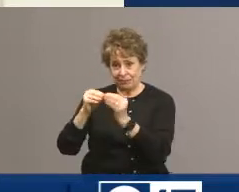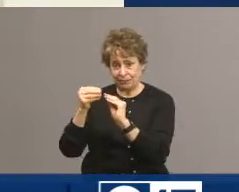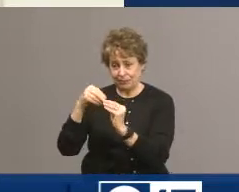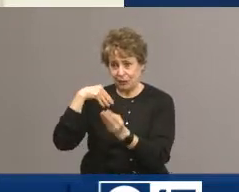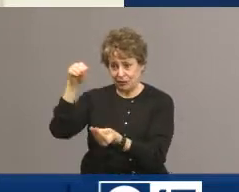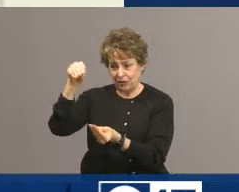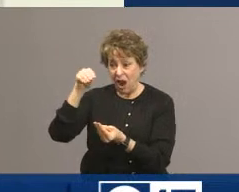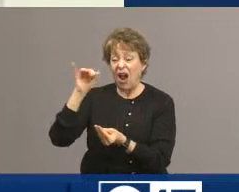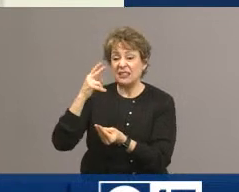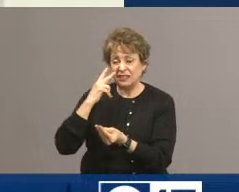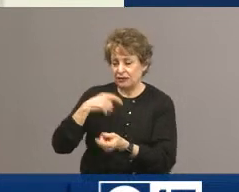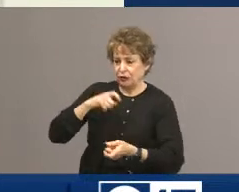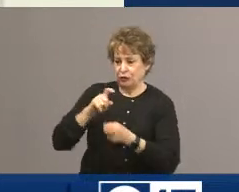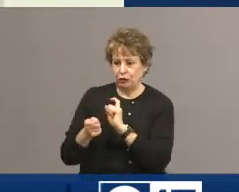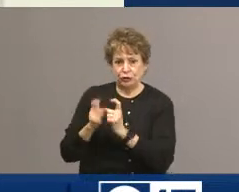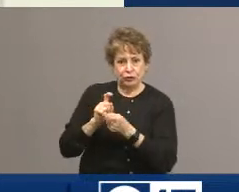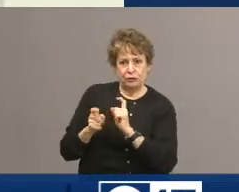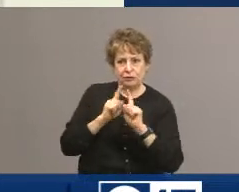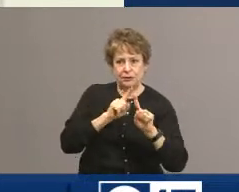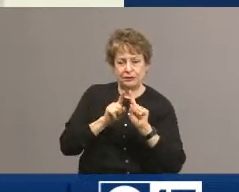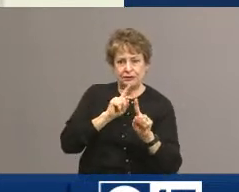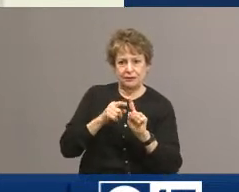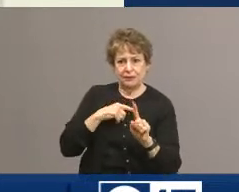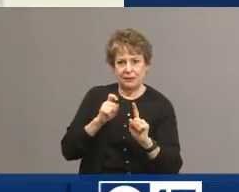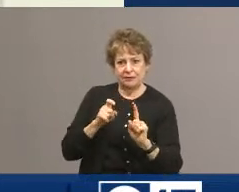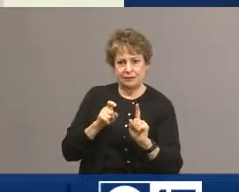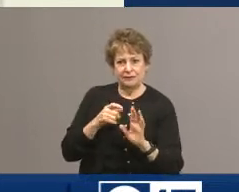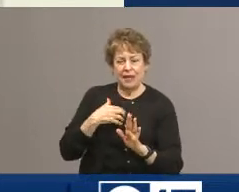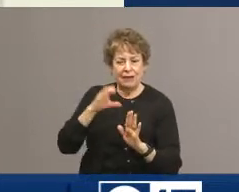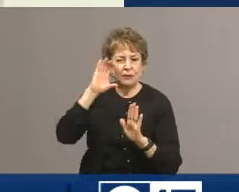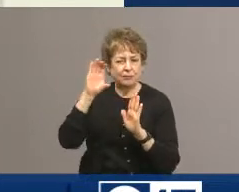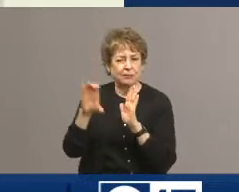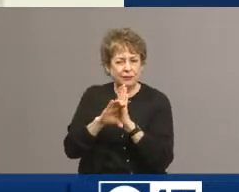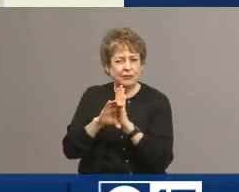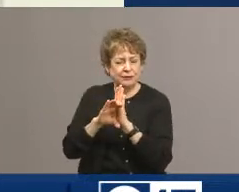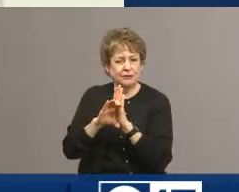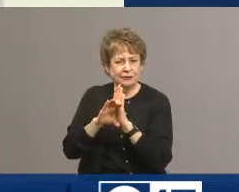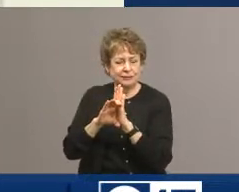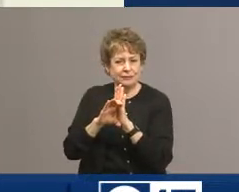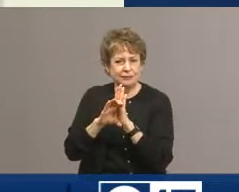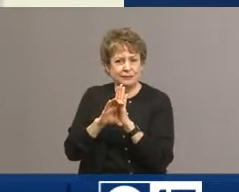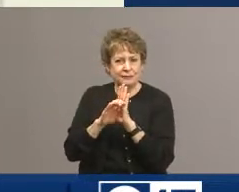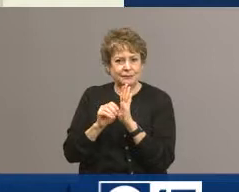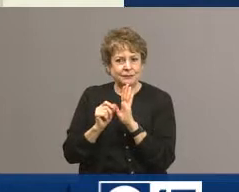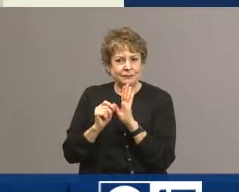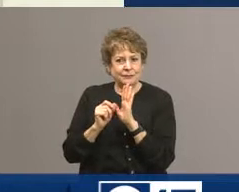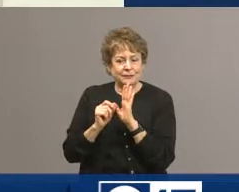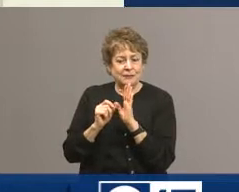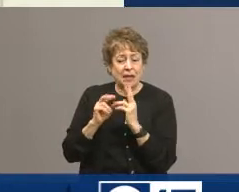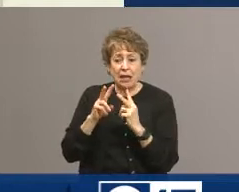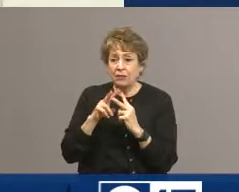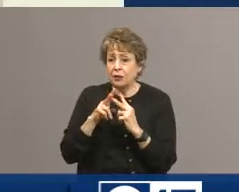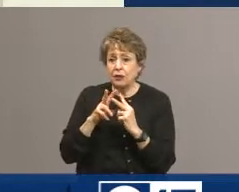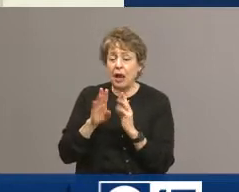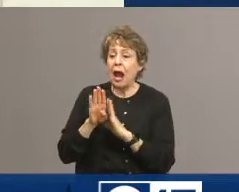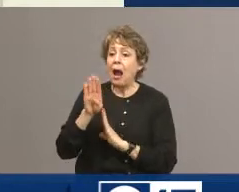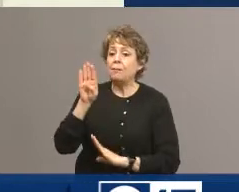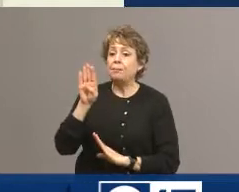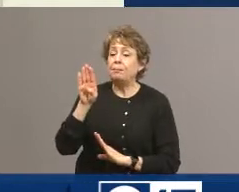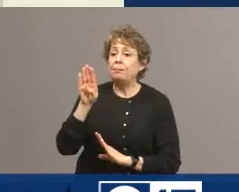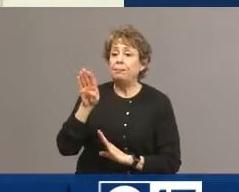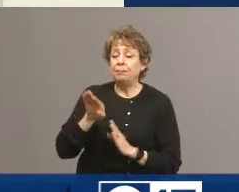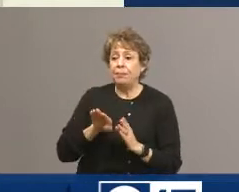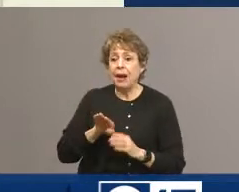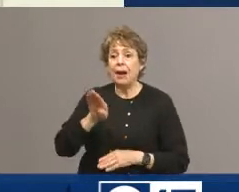shows us turning up or down the light and energy in